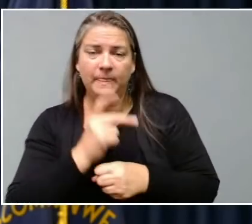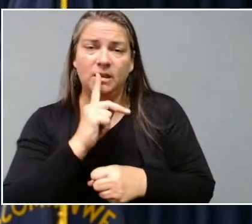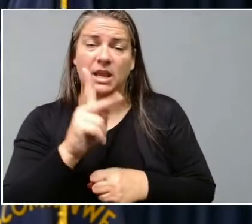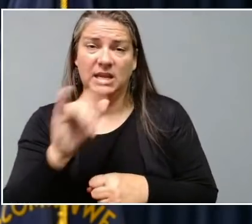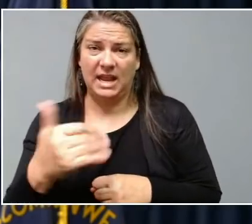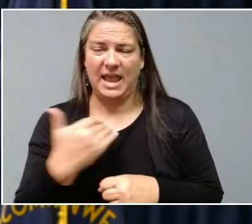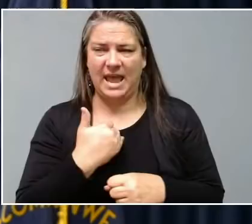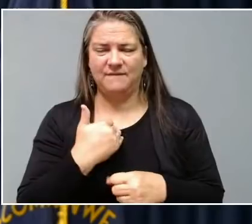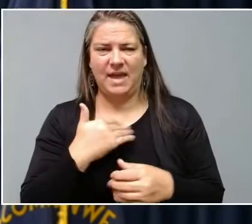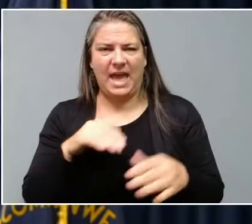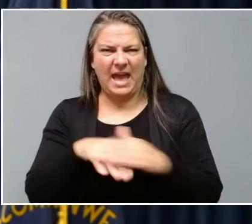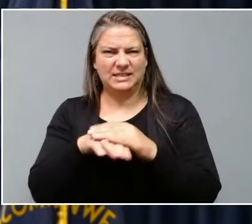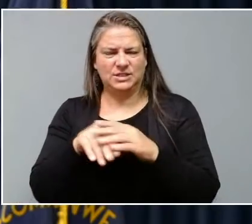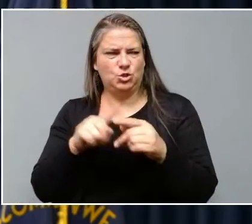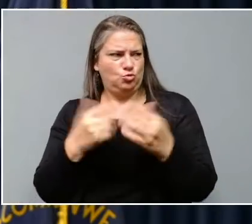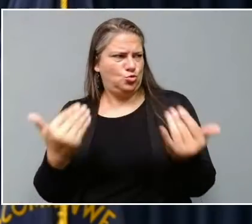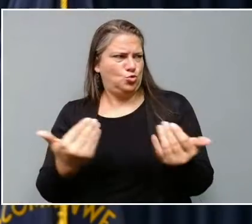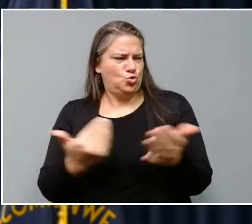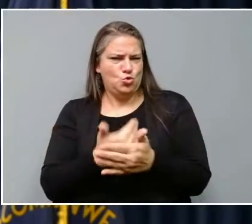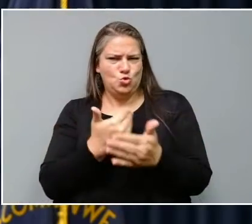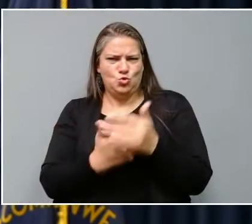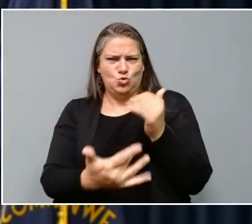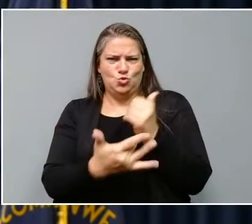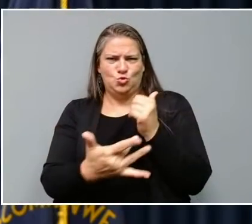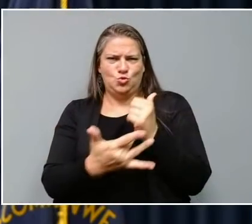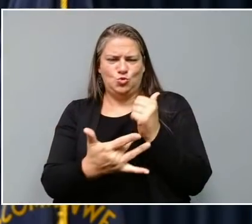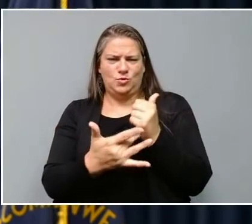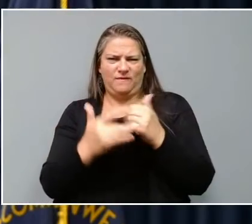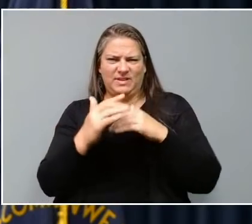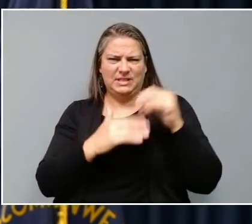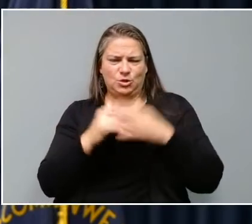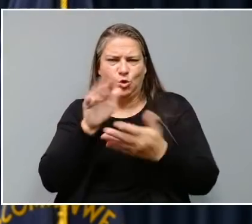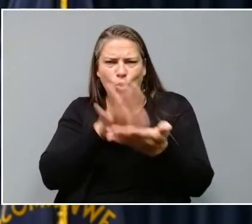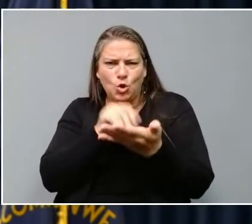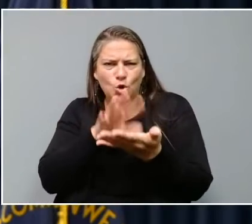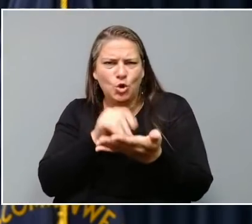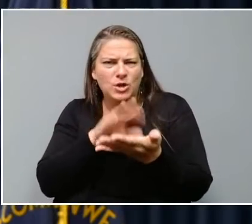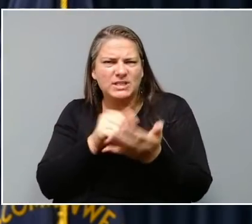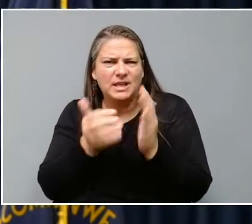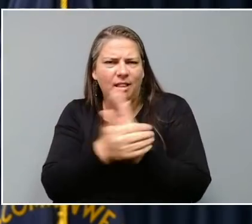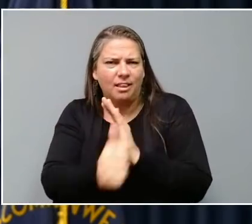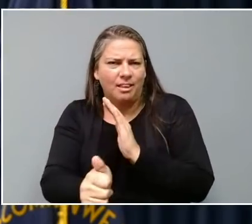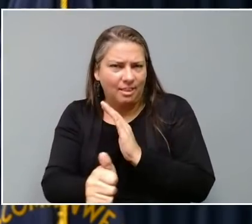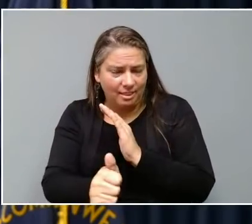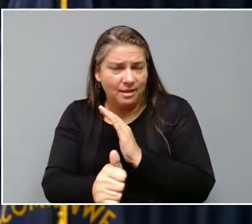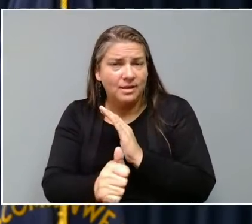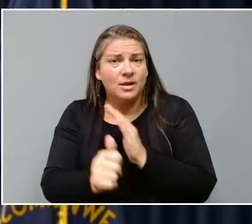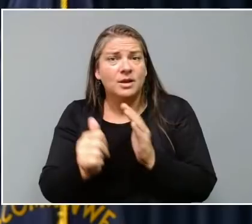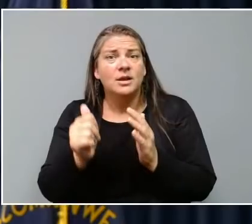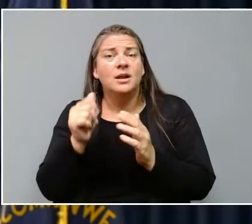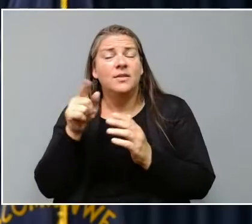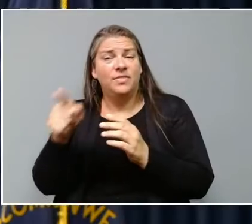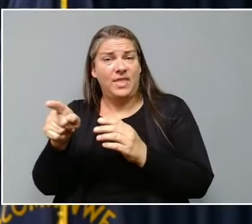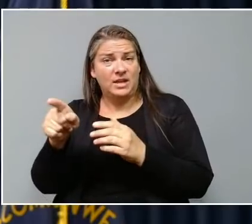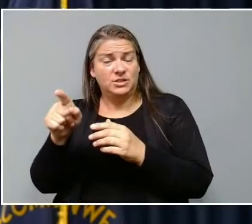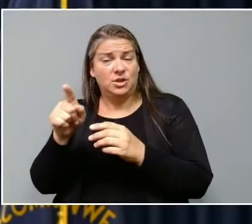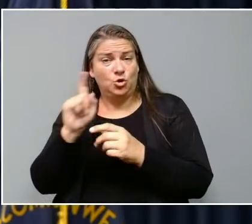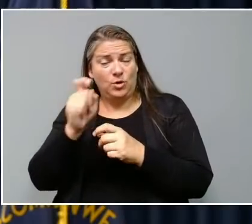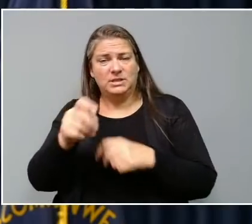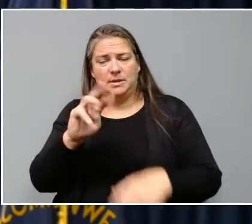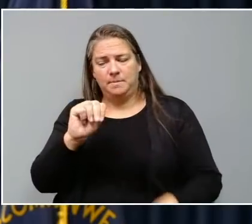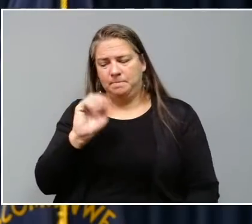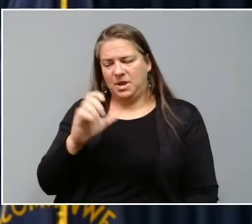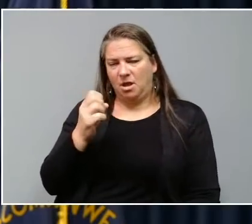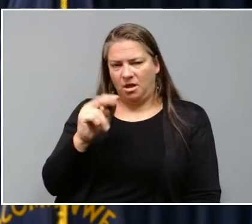vocational facilities to learn skills and trades. School districts approved for these grants are in Magoffin,